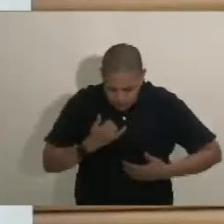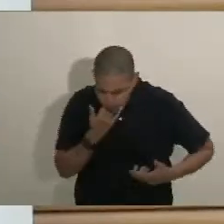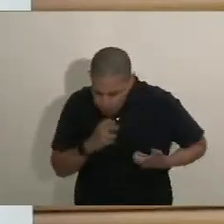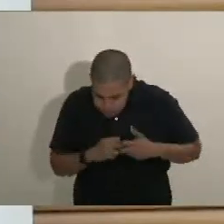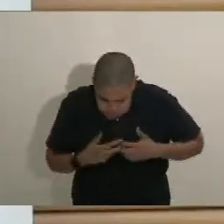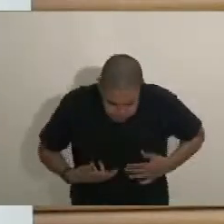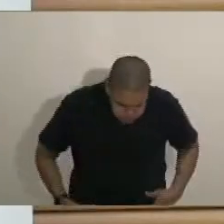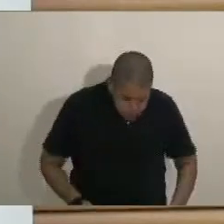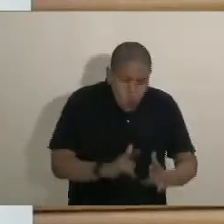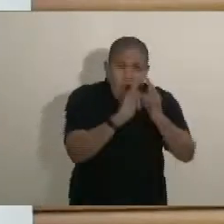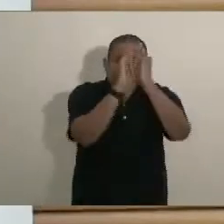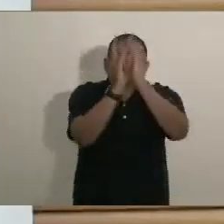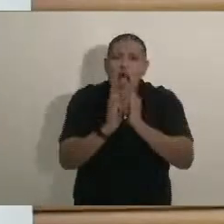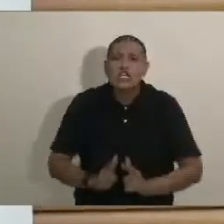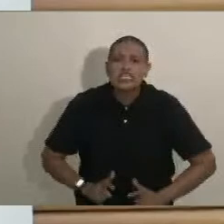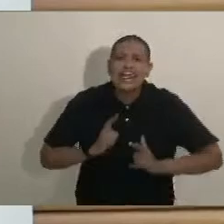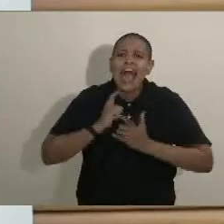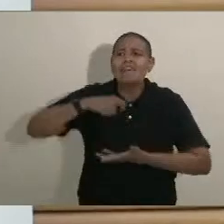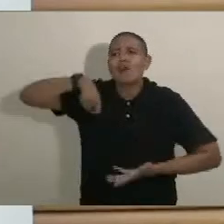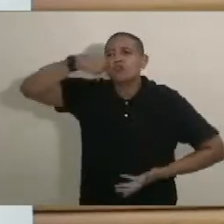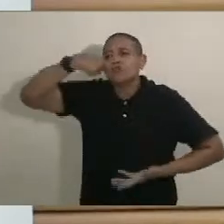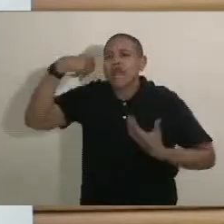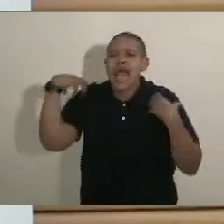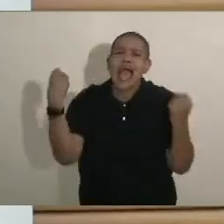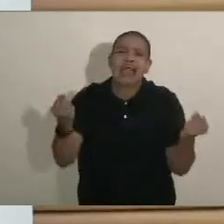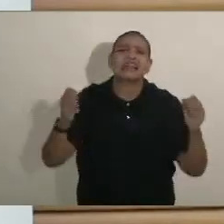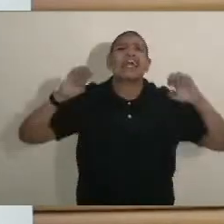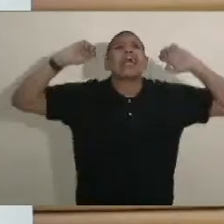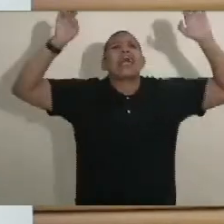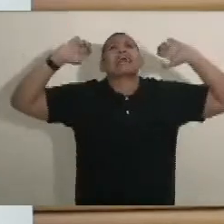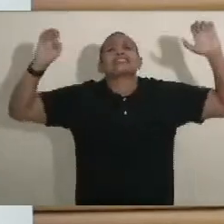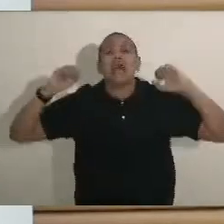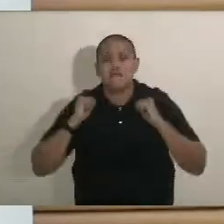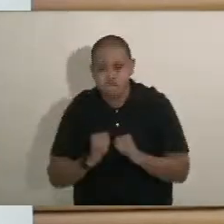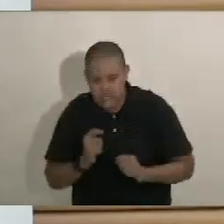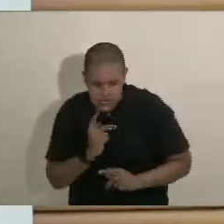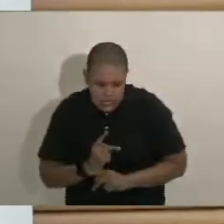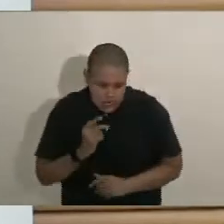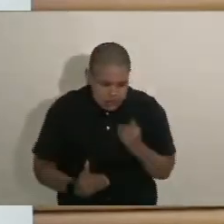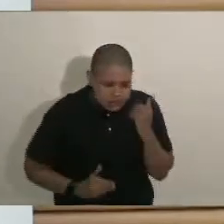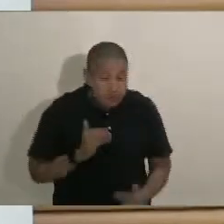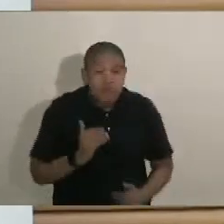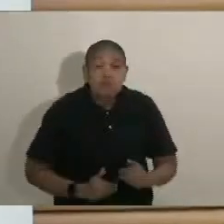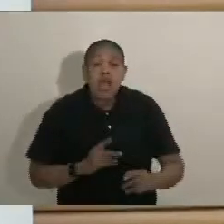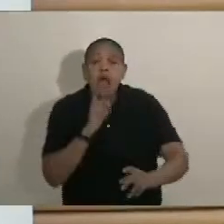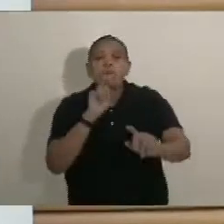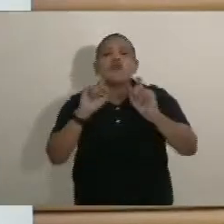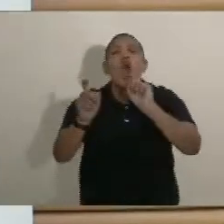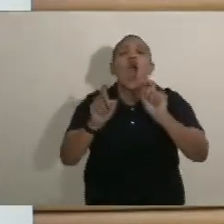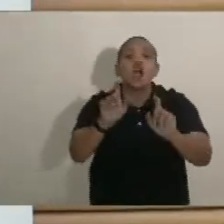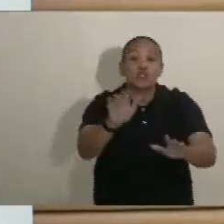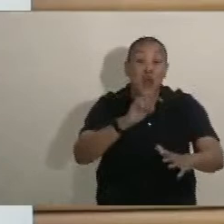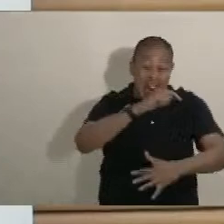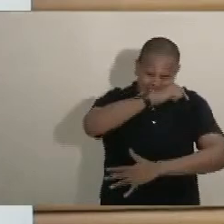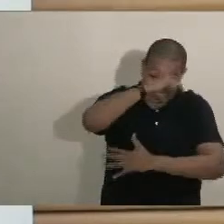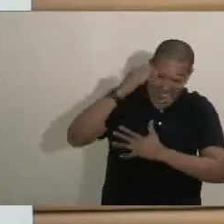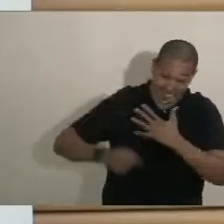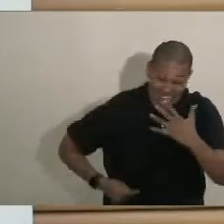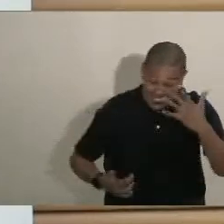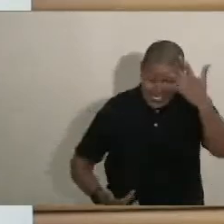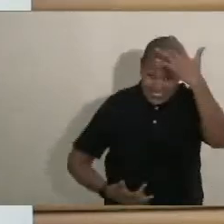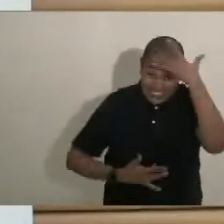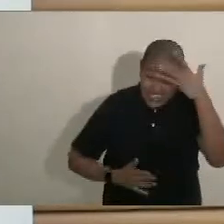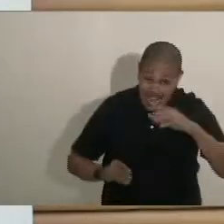your lifestyle practices, the foods you eat, the exercise, and so on, to control any condition that you may have or